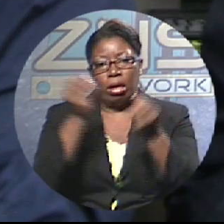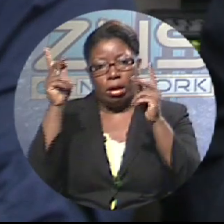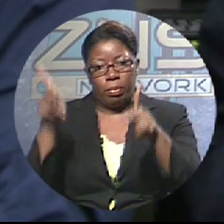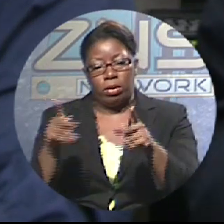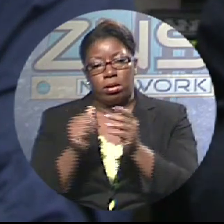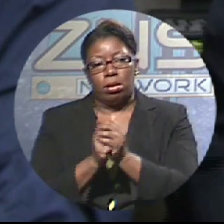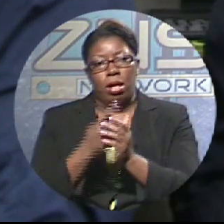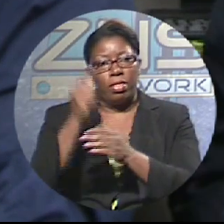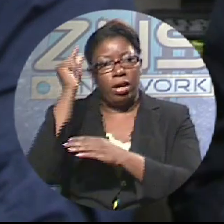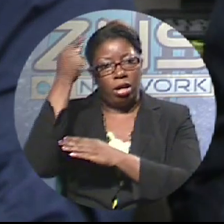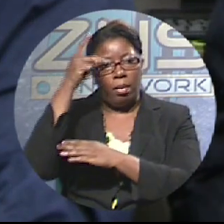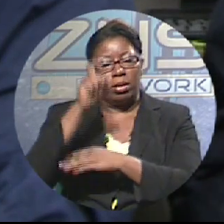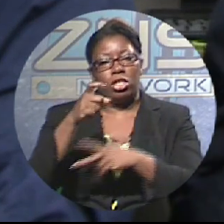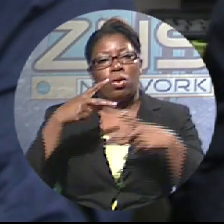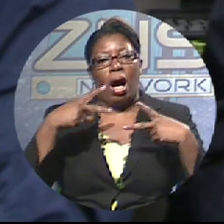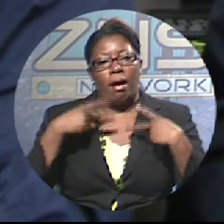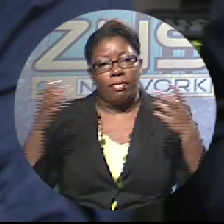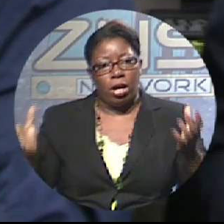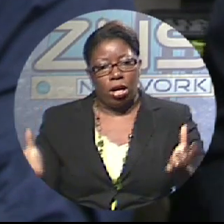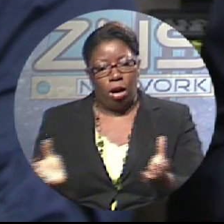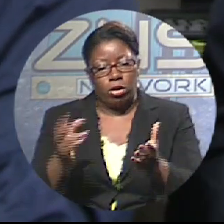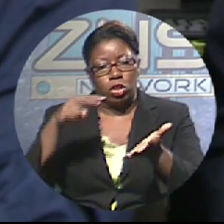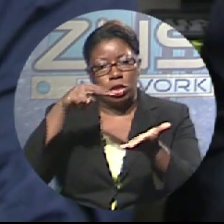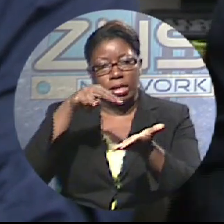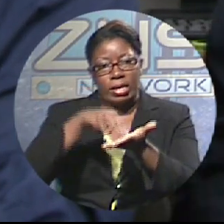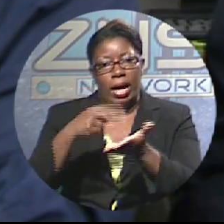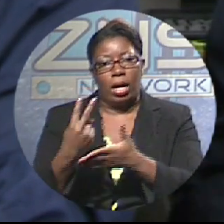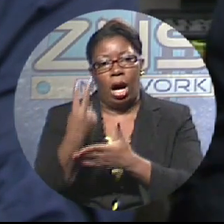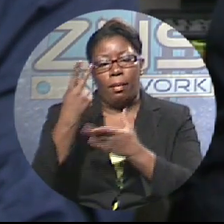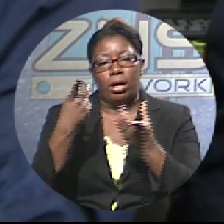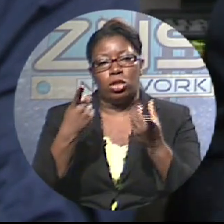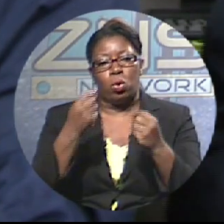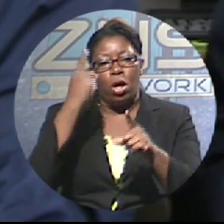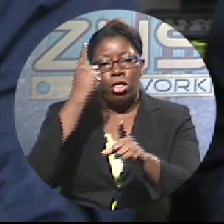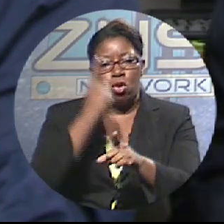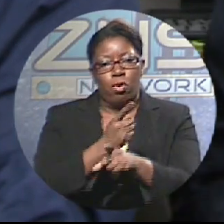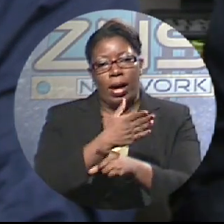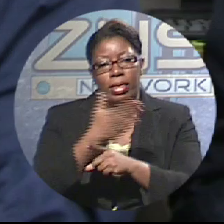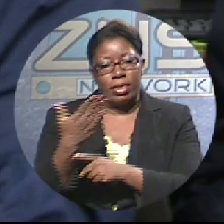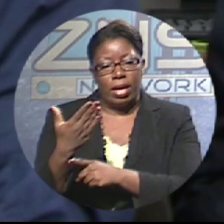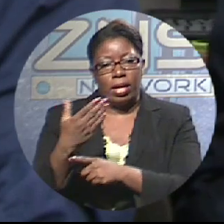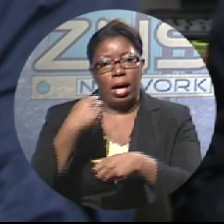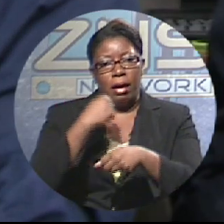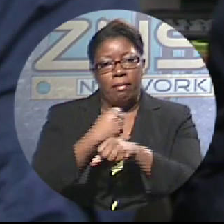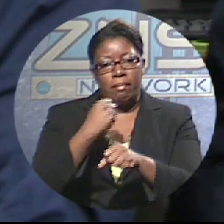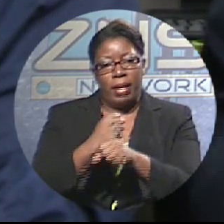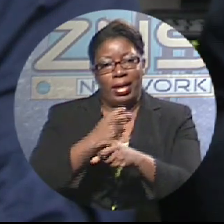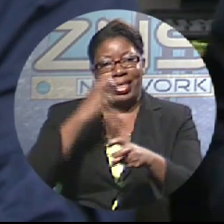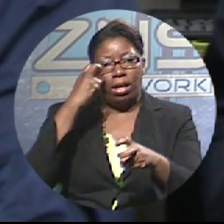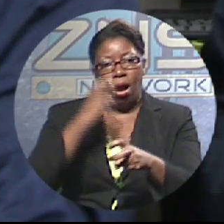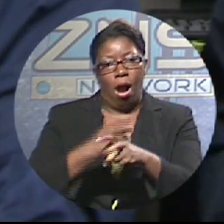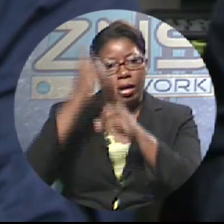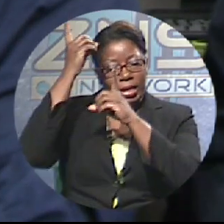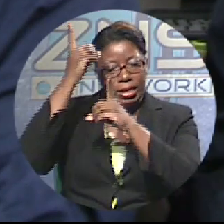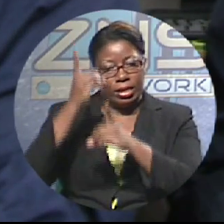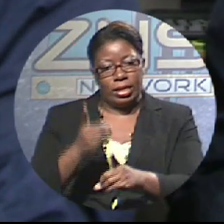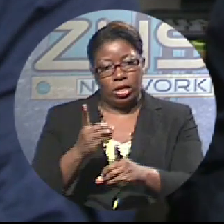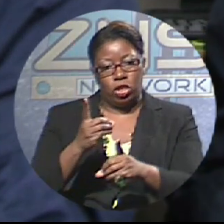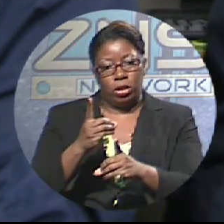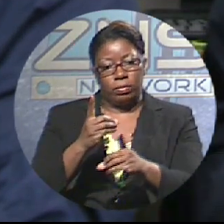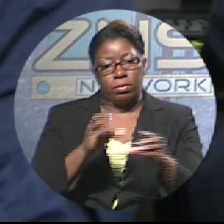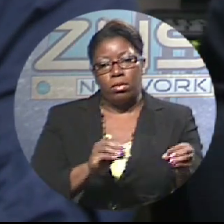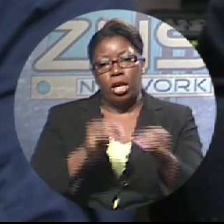need to have the courage to stand up and do the right thing, make the tough decision, and put these fellas